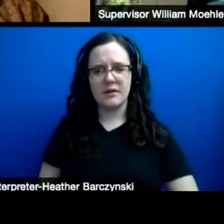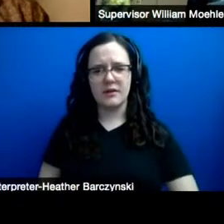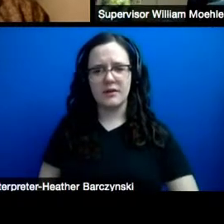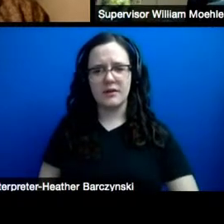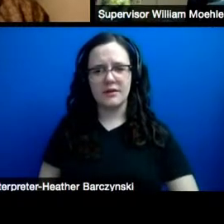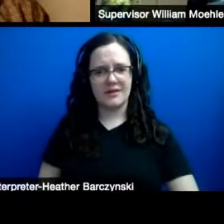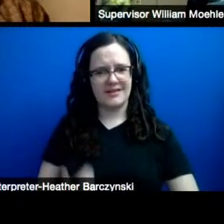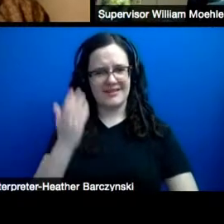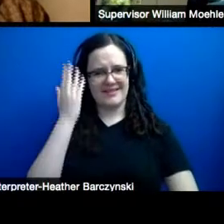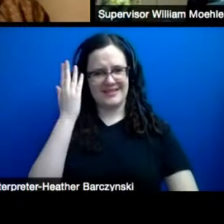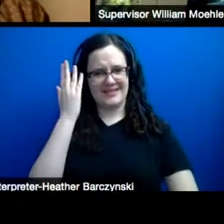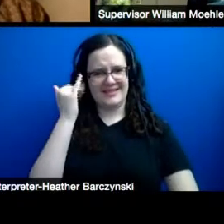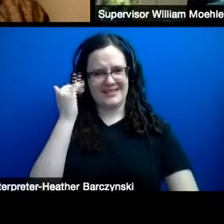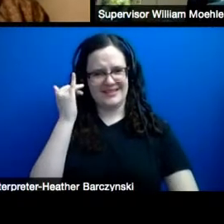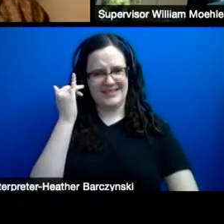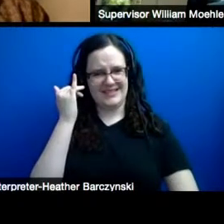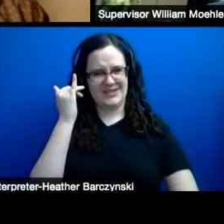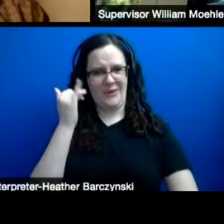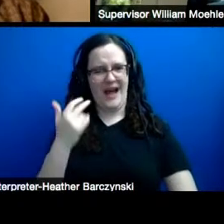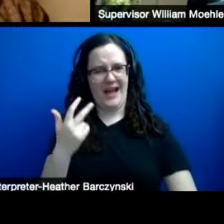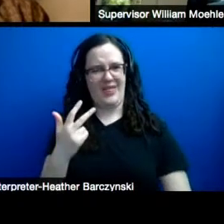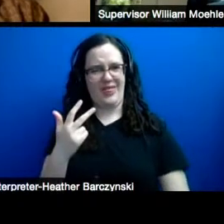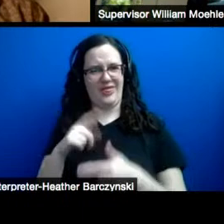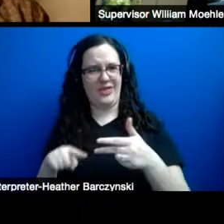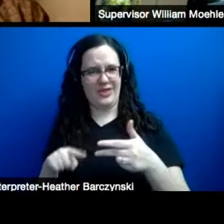these three people, Jaleel,